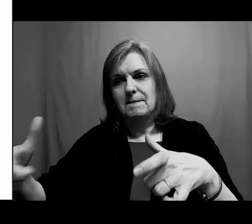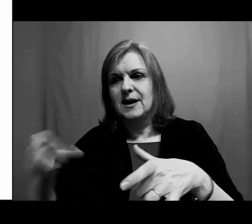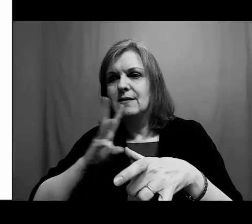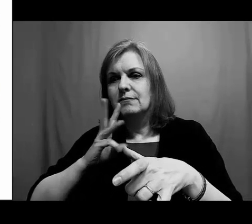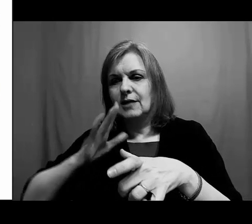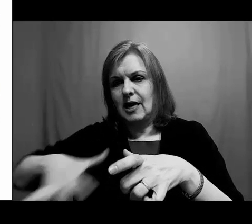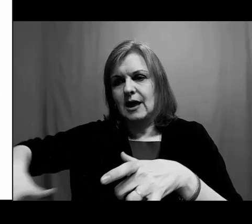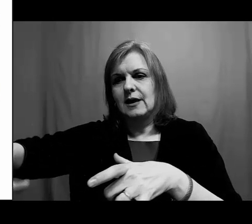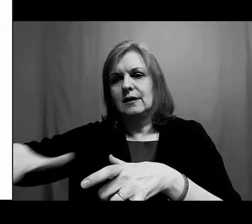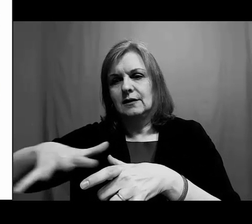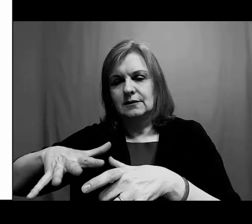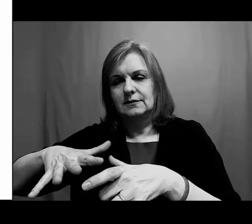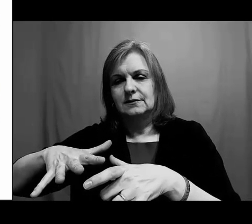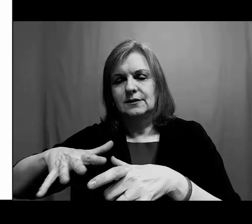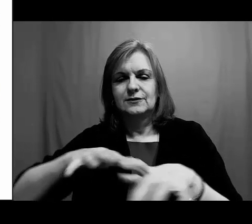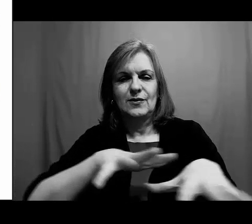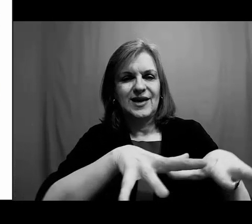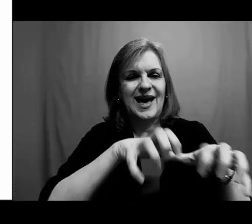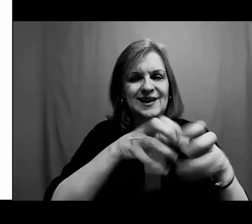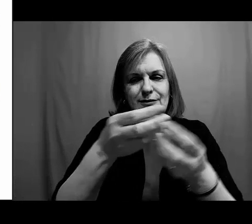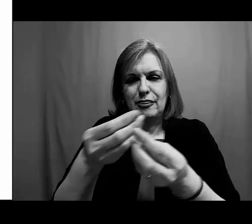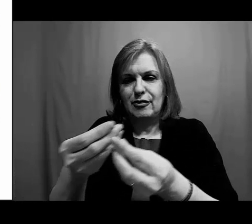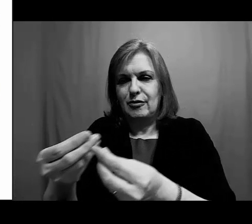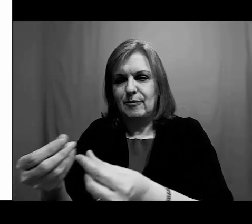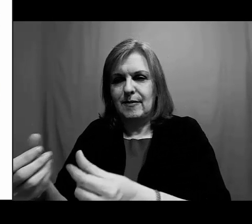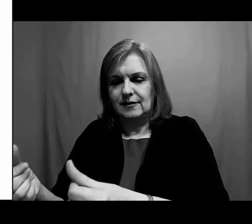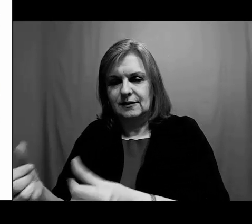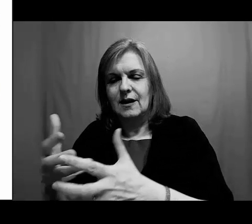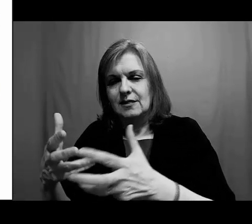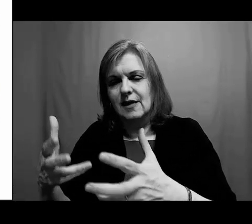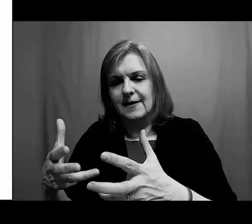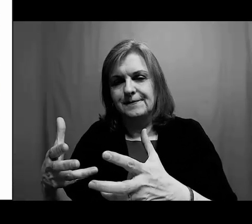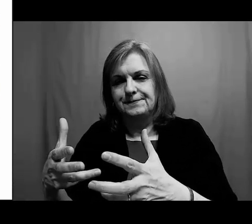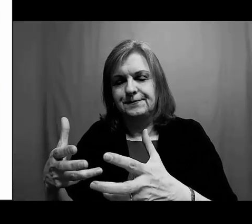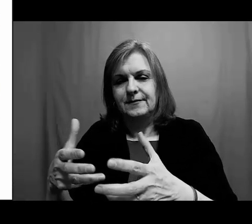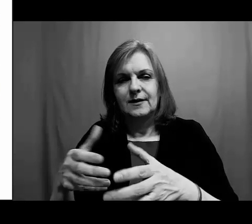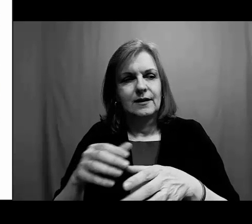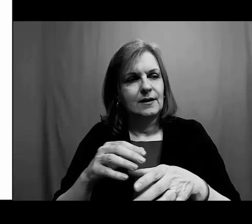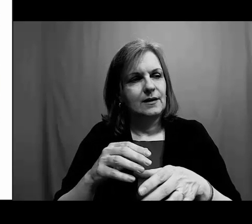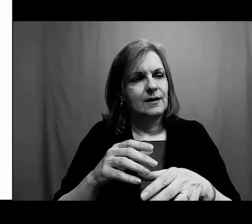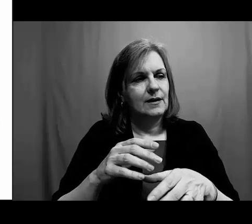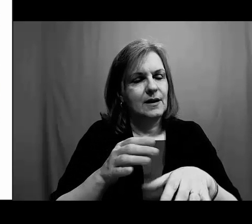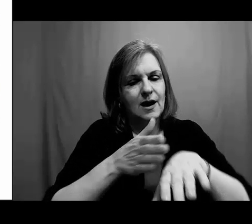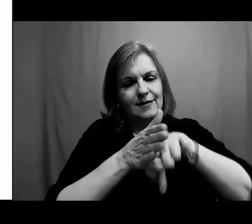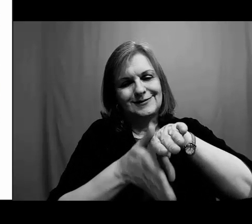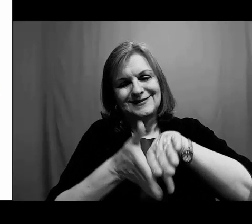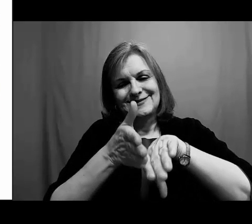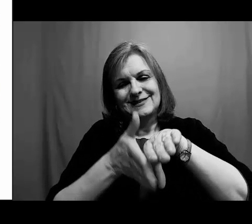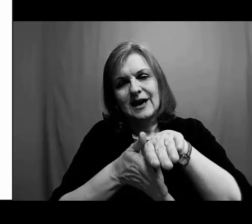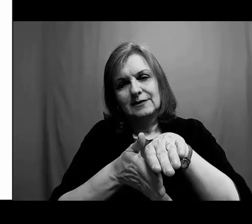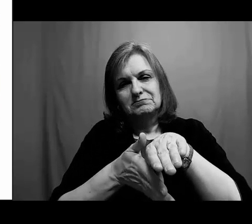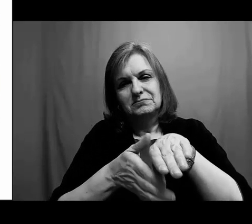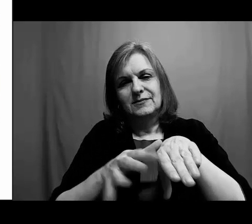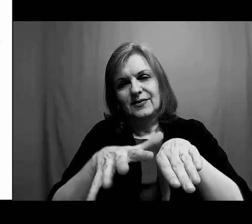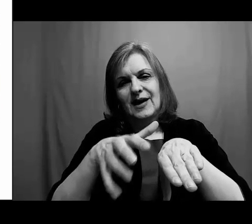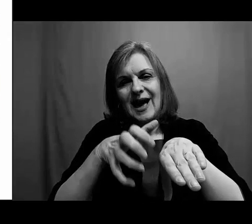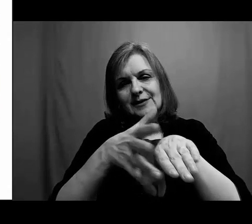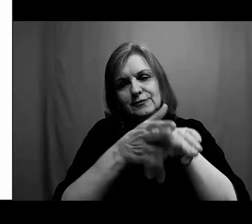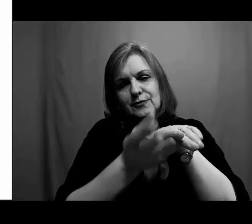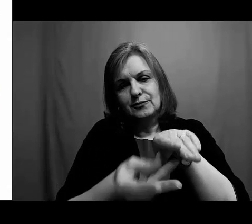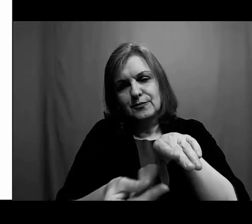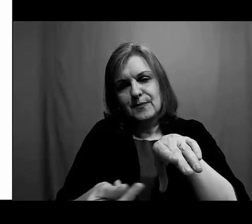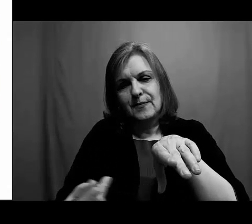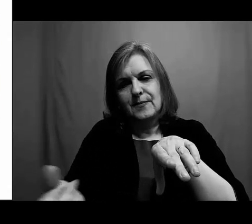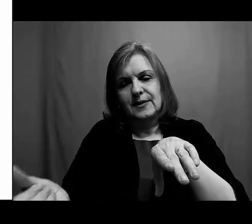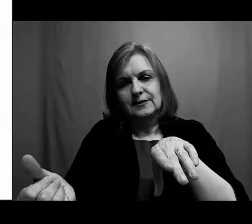fairly significant changes in that ice cover. And you've lost all the ice that's on the side of this little shelf